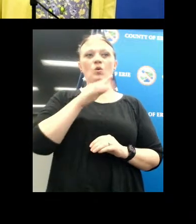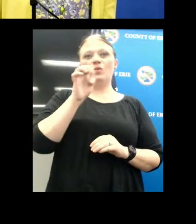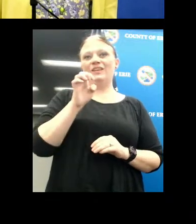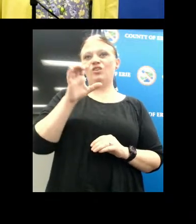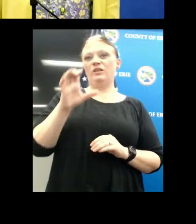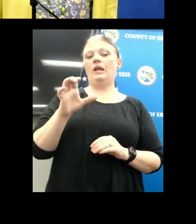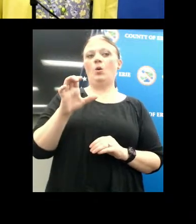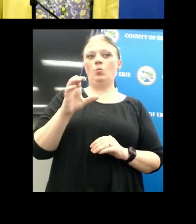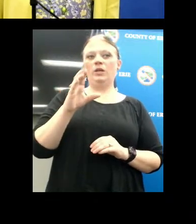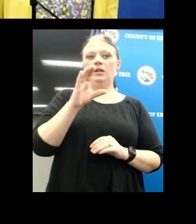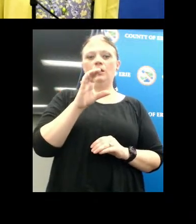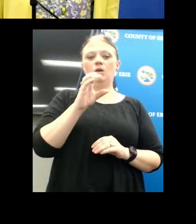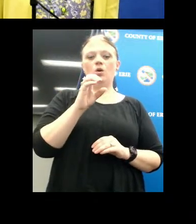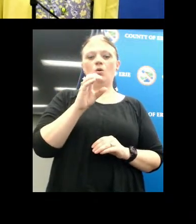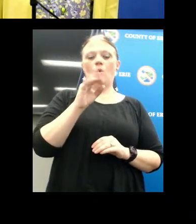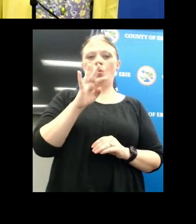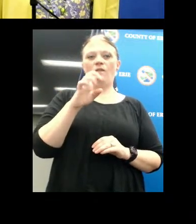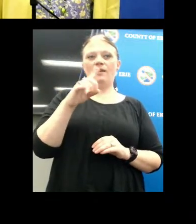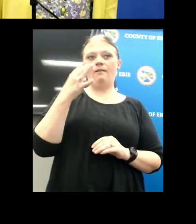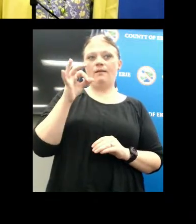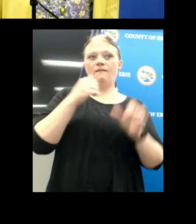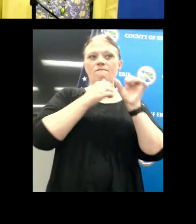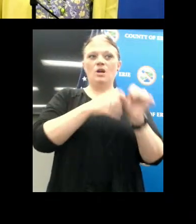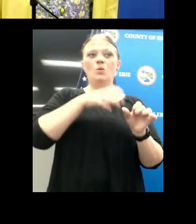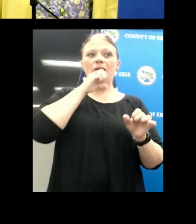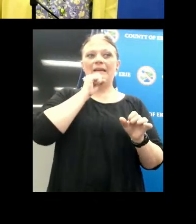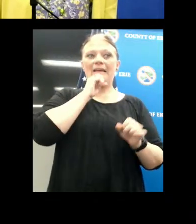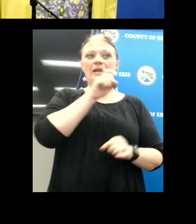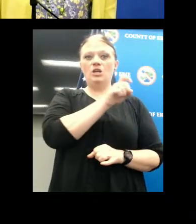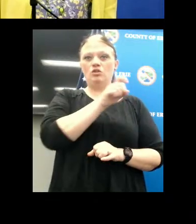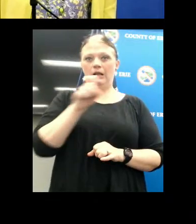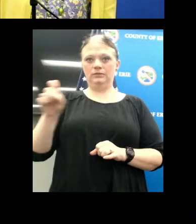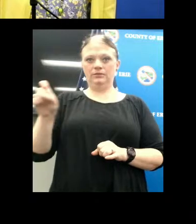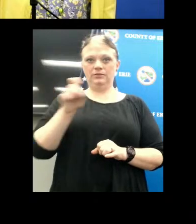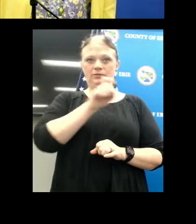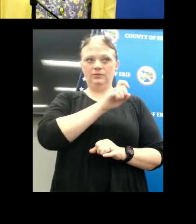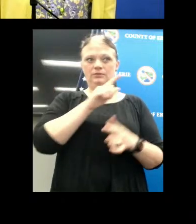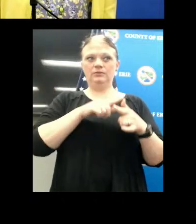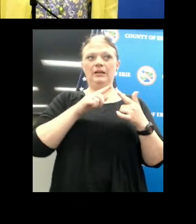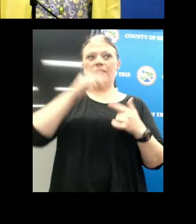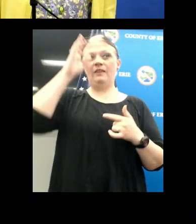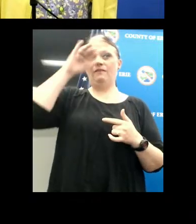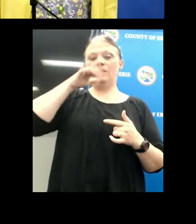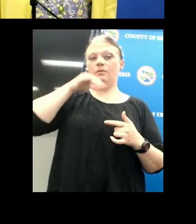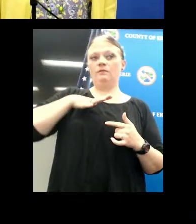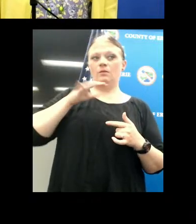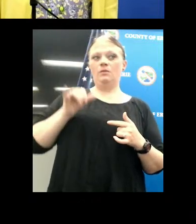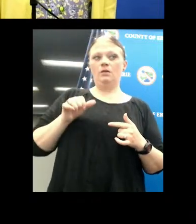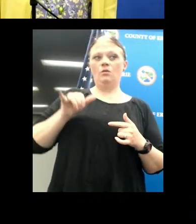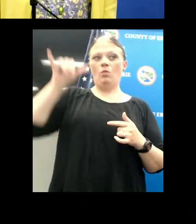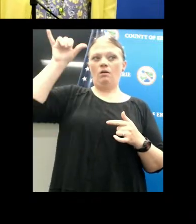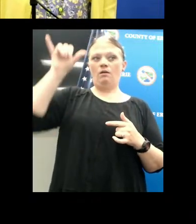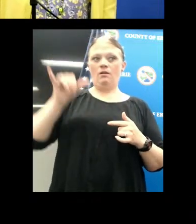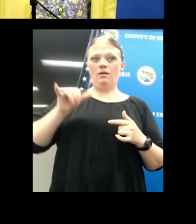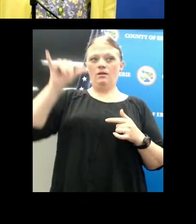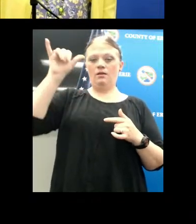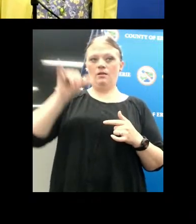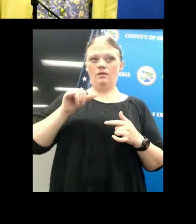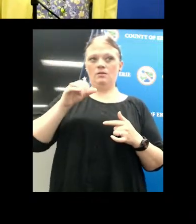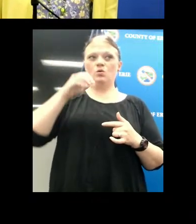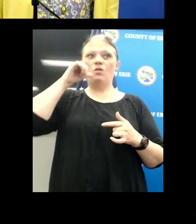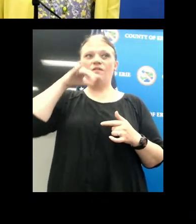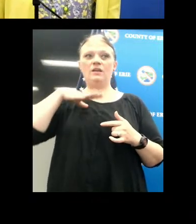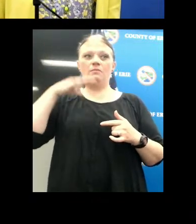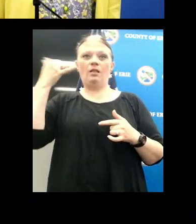County COVID-19 cases by age along the x-axis, and then by gender, where females are in yellow and males are